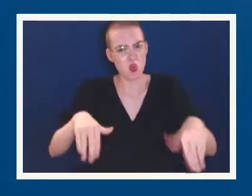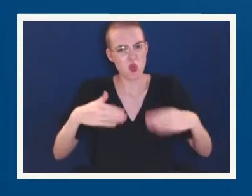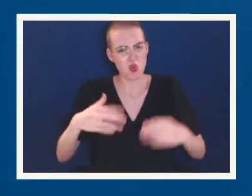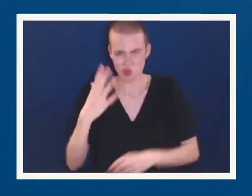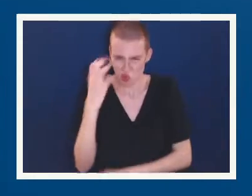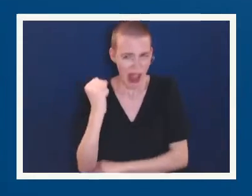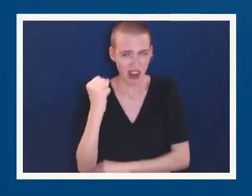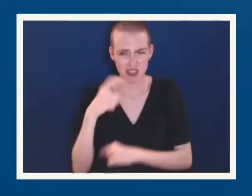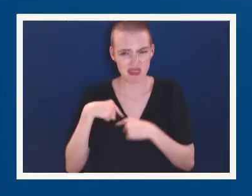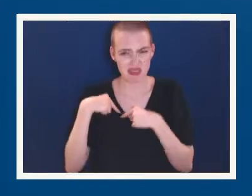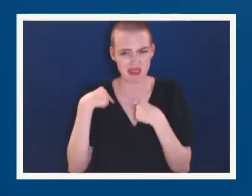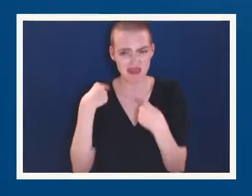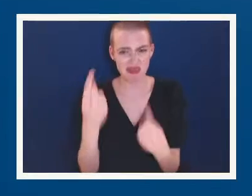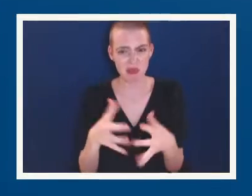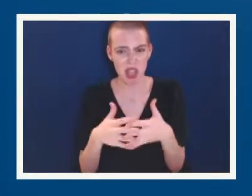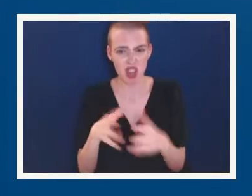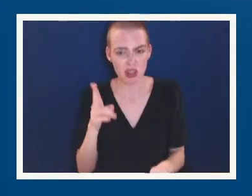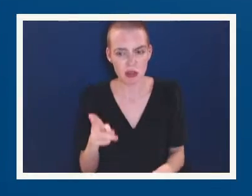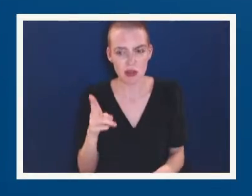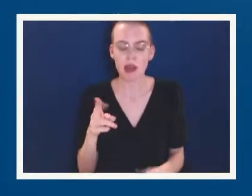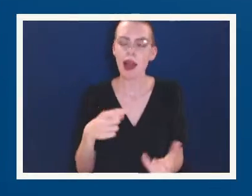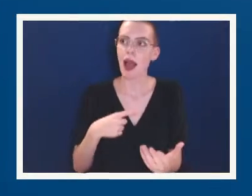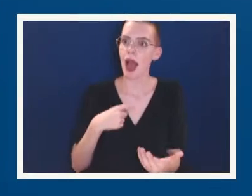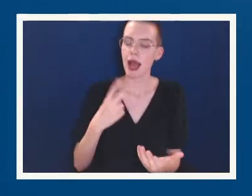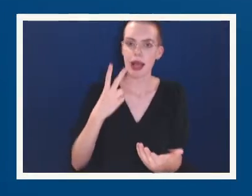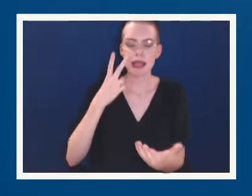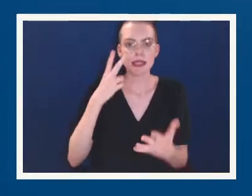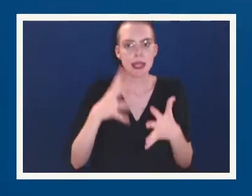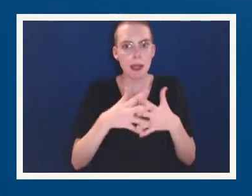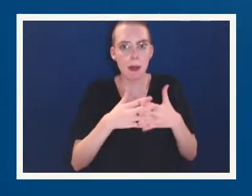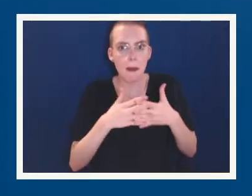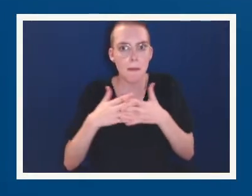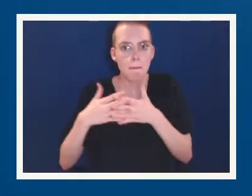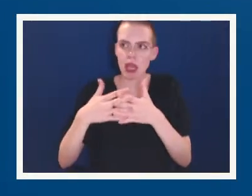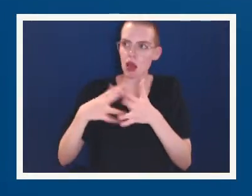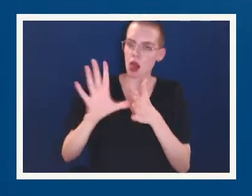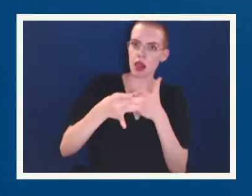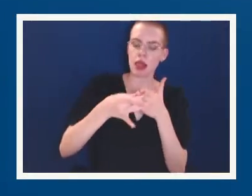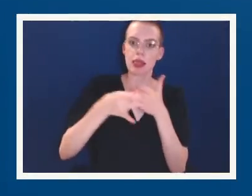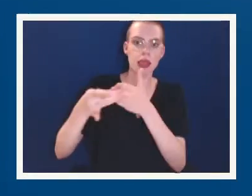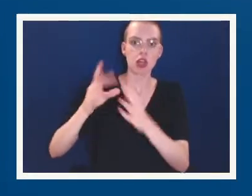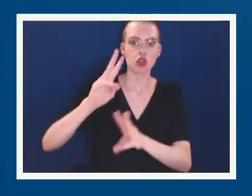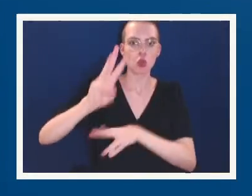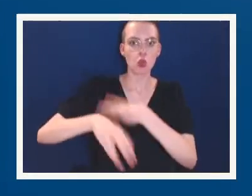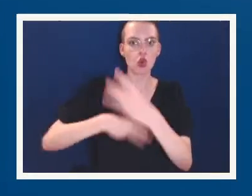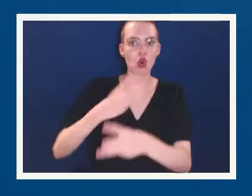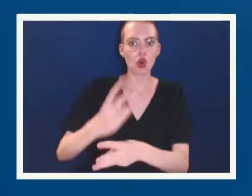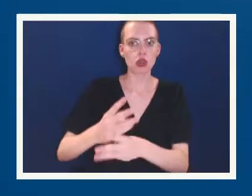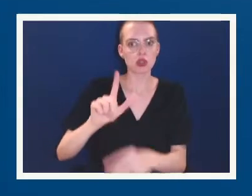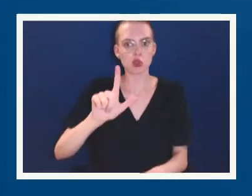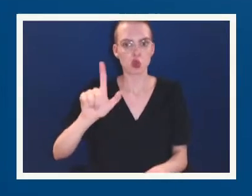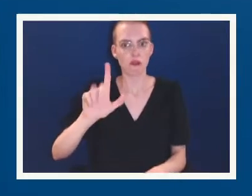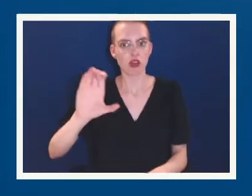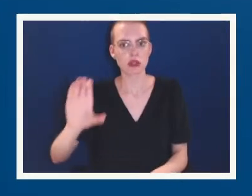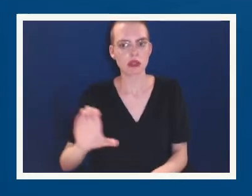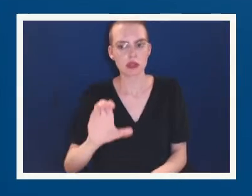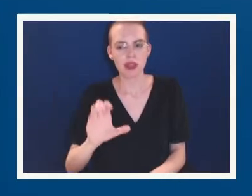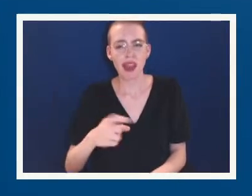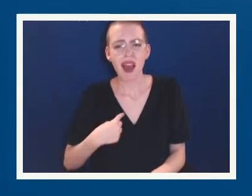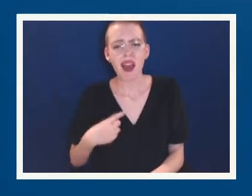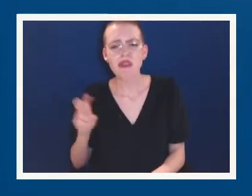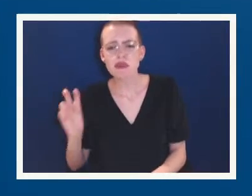I look at America reasserting itself around the world and lead the world in the 21st century. I've traveled this country and seen this great nation